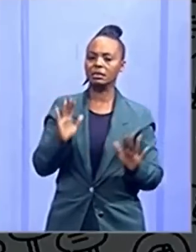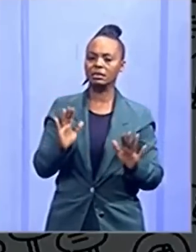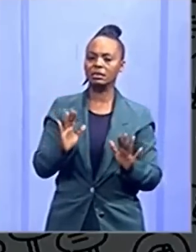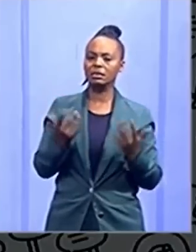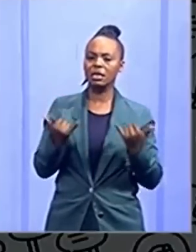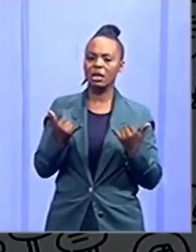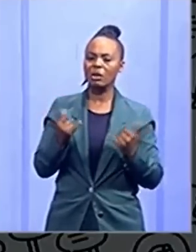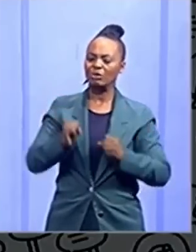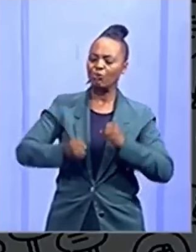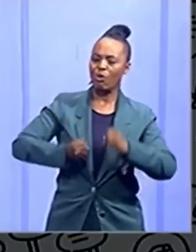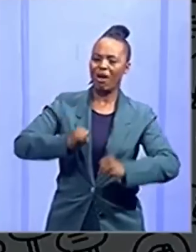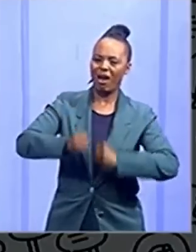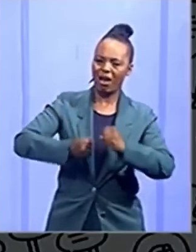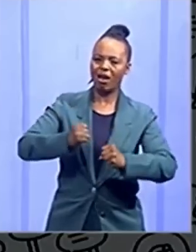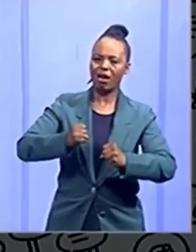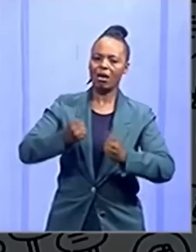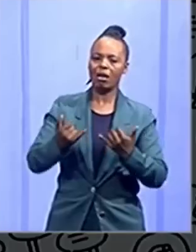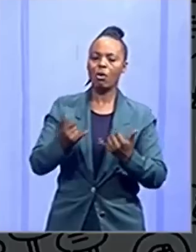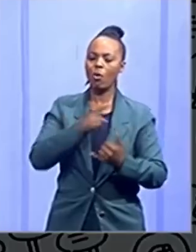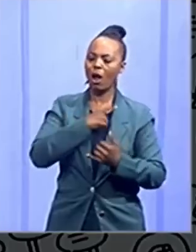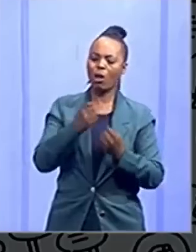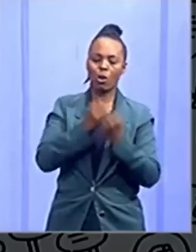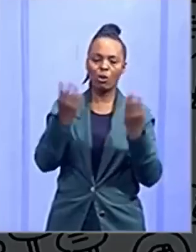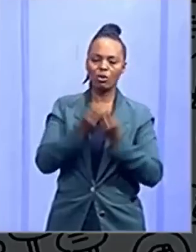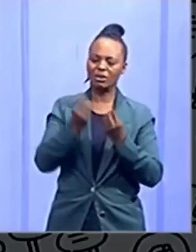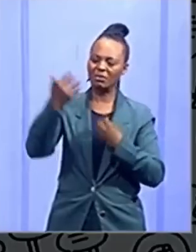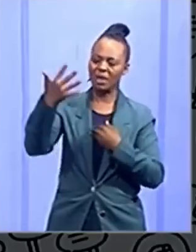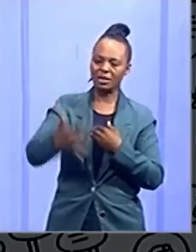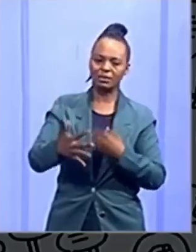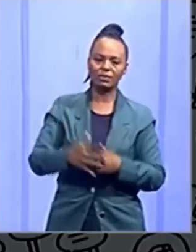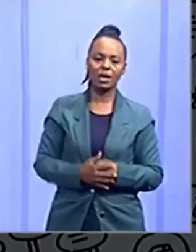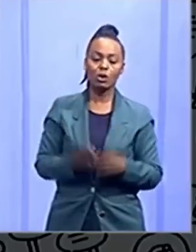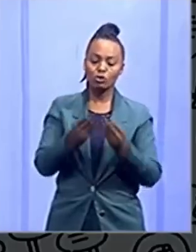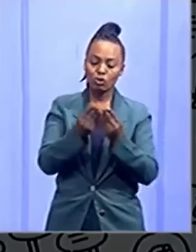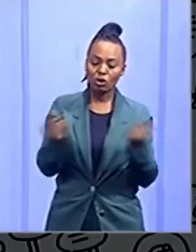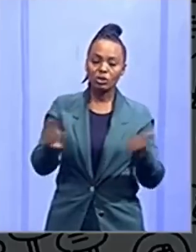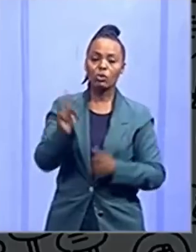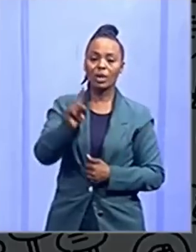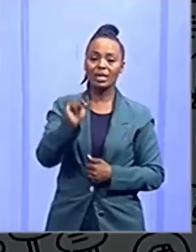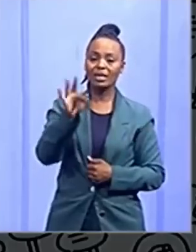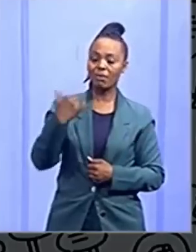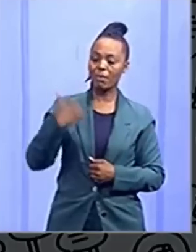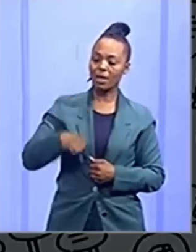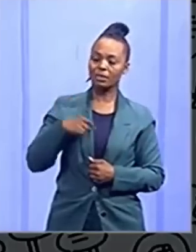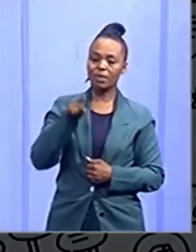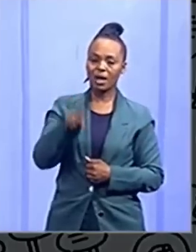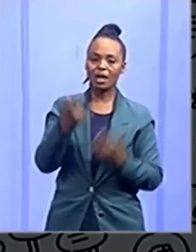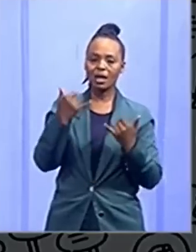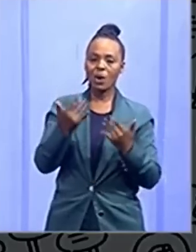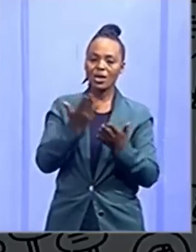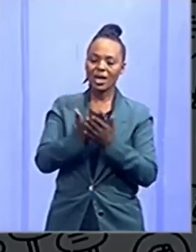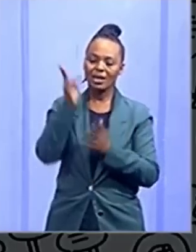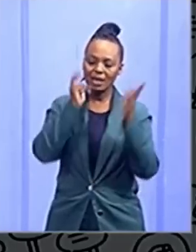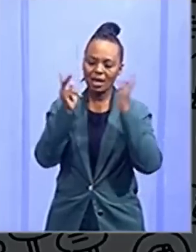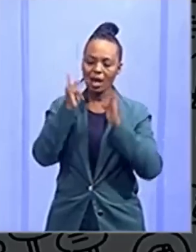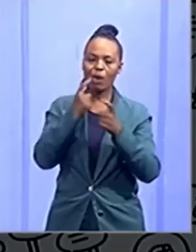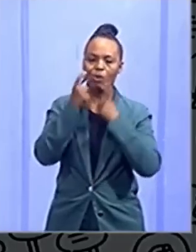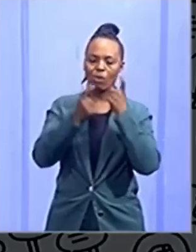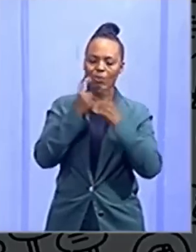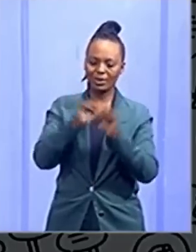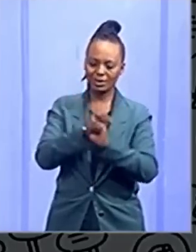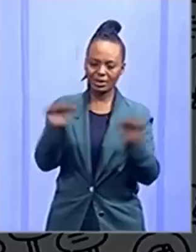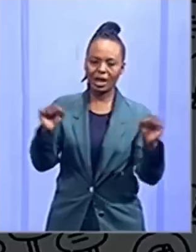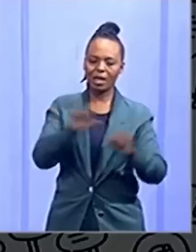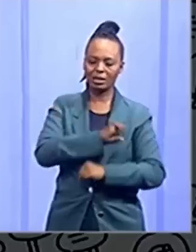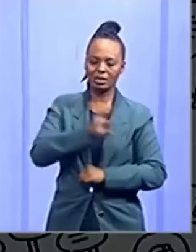eo dilo di a tura yaanong. Tharabollo e tla nna fela ga mmasepala a tla utlwa dillo tsa babereki a